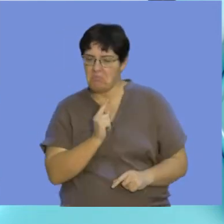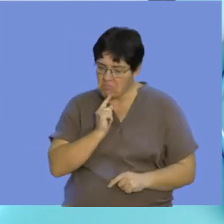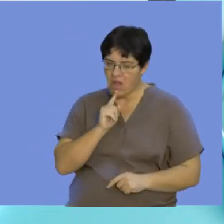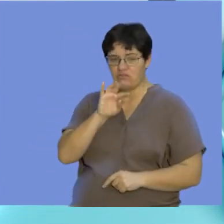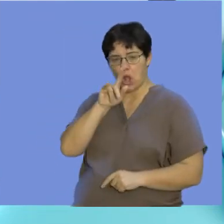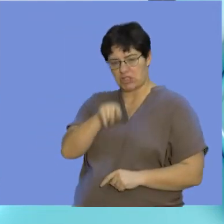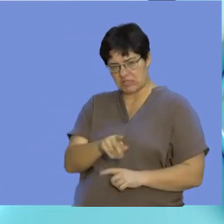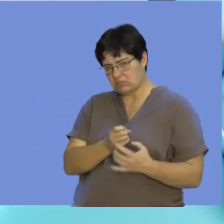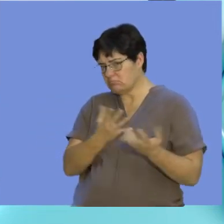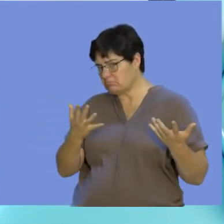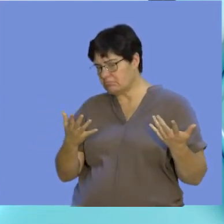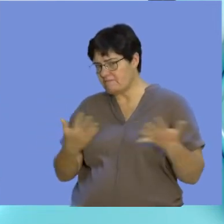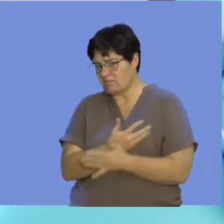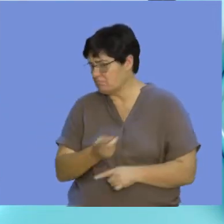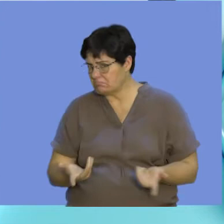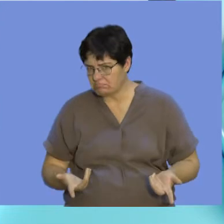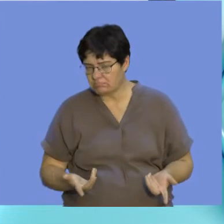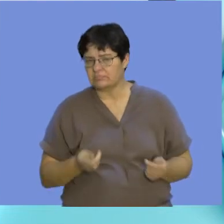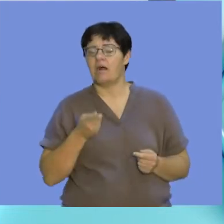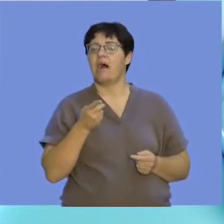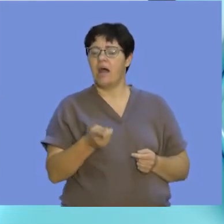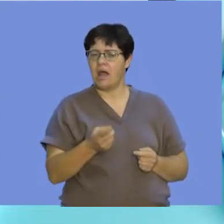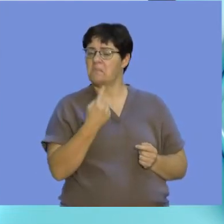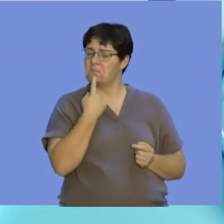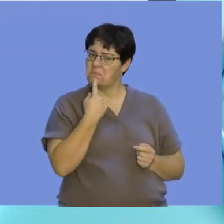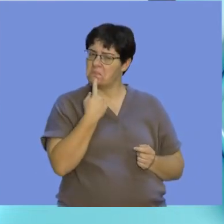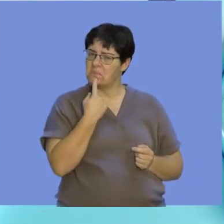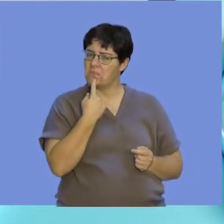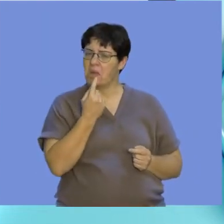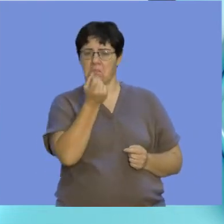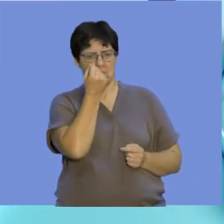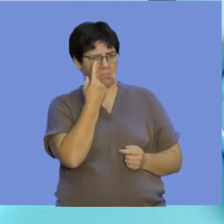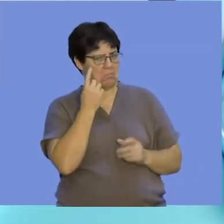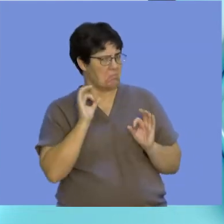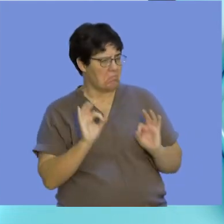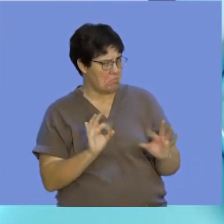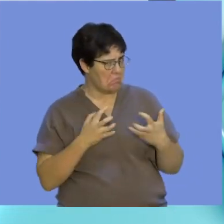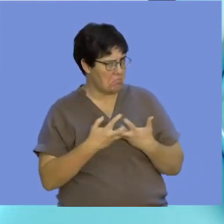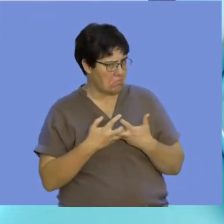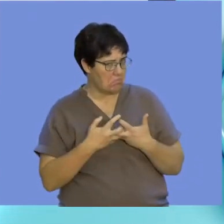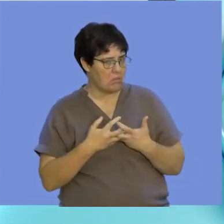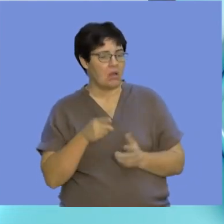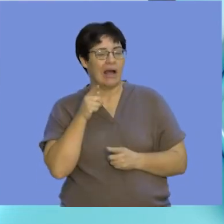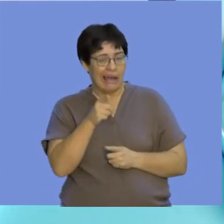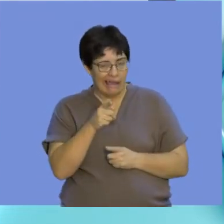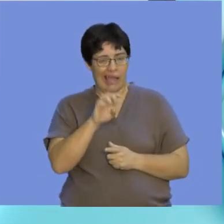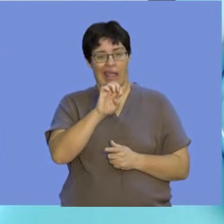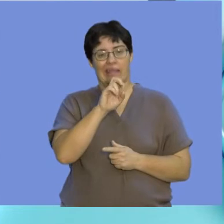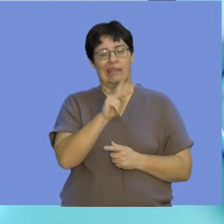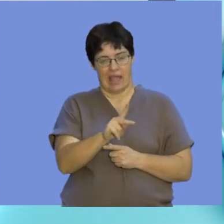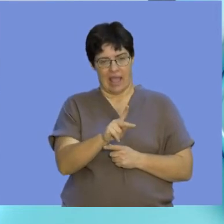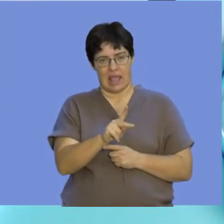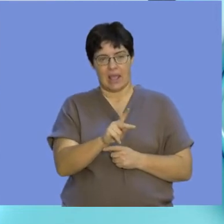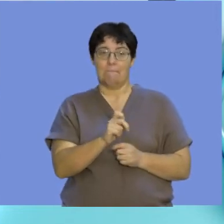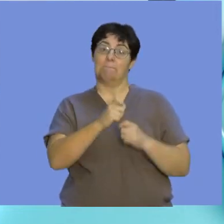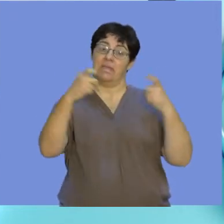velocity. And say to yourself, does it make sense that the kinetic energy is that